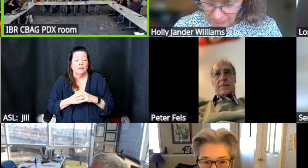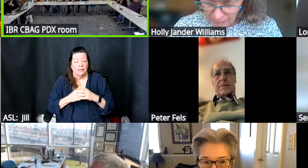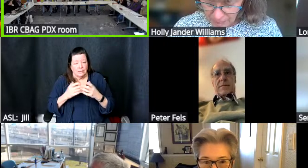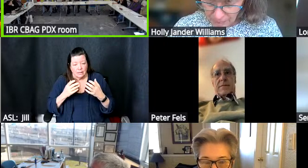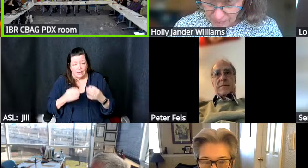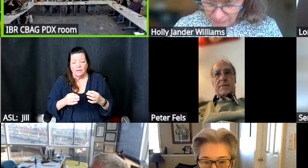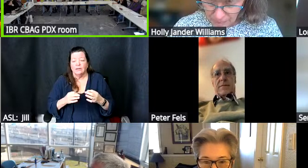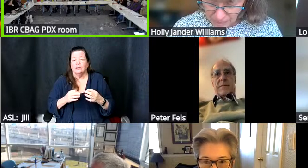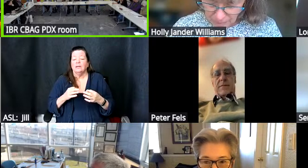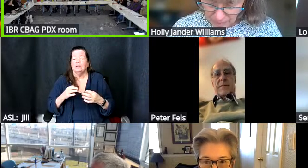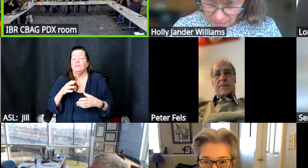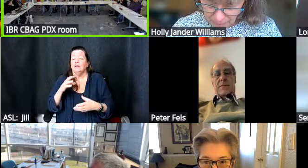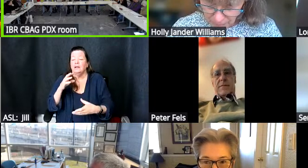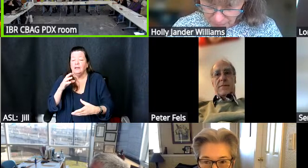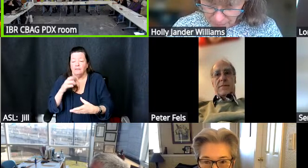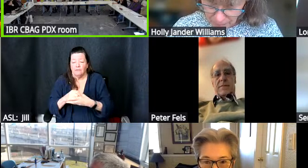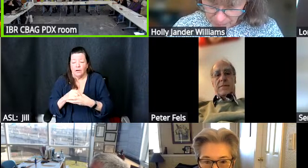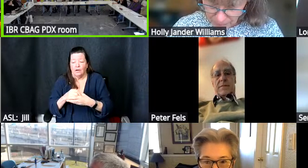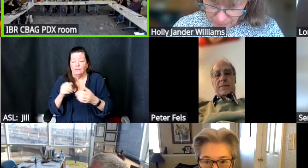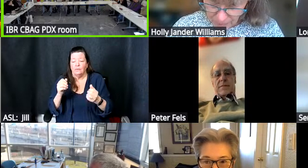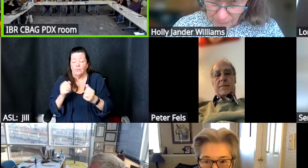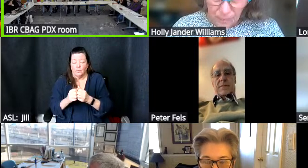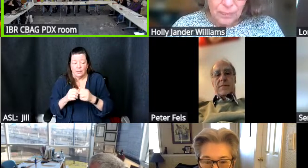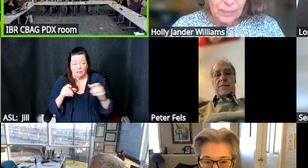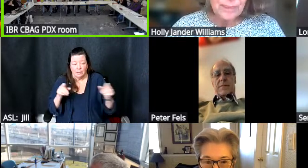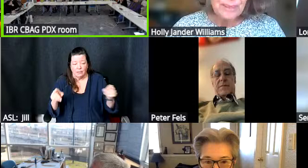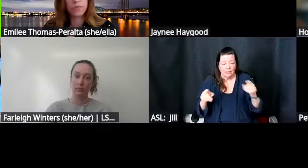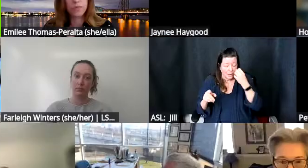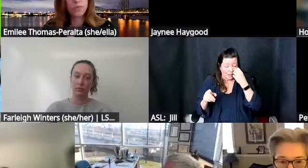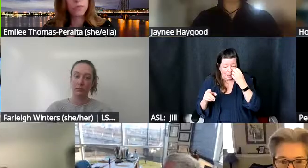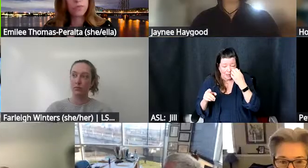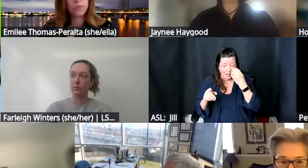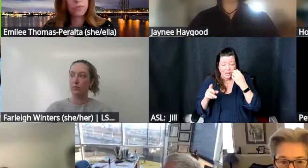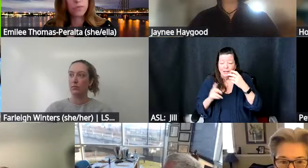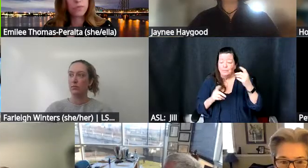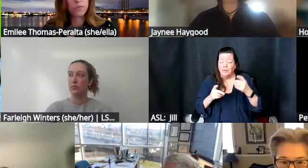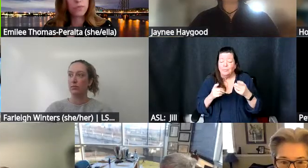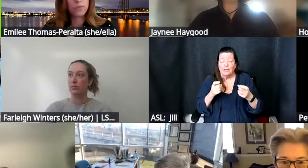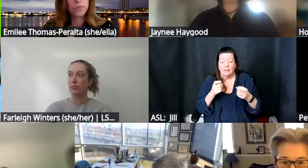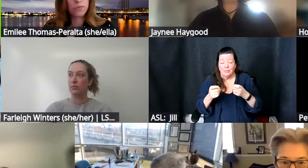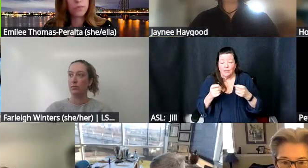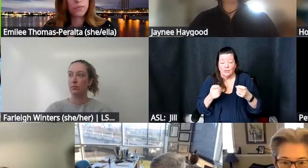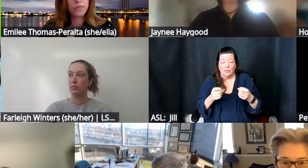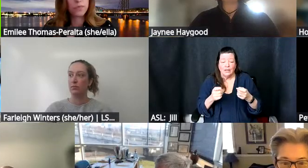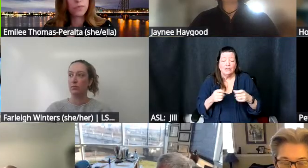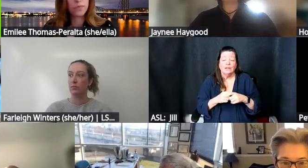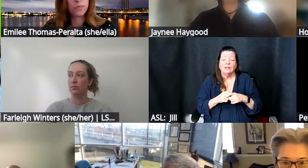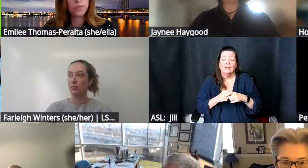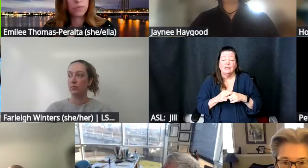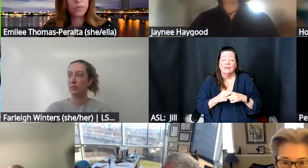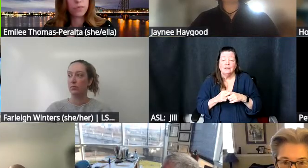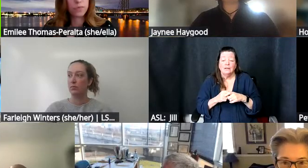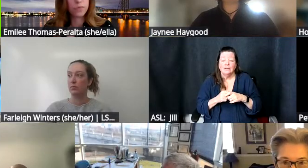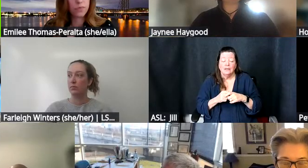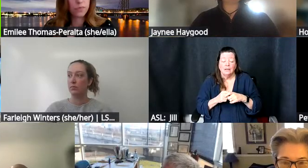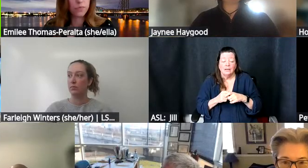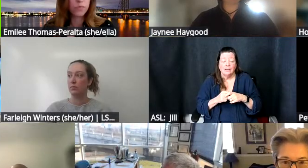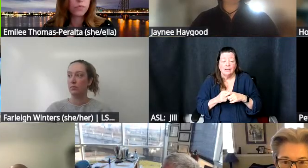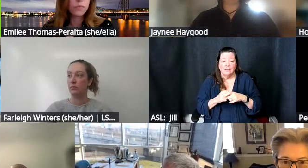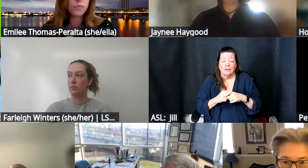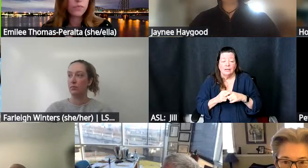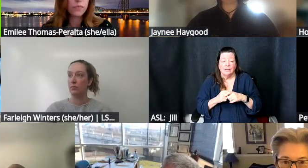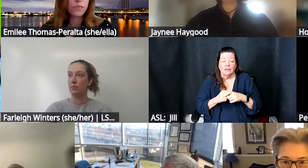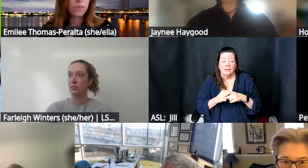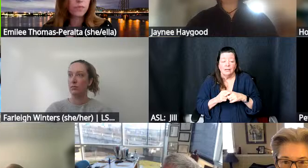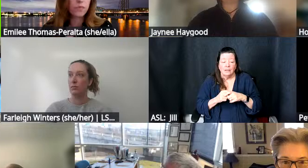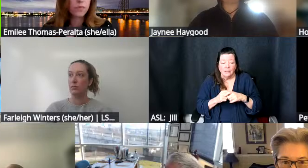the jurisdictions, including City of Portland, for services, the government's collecting services will need to be important. I want to clarify, what